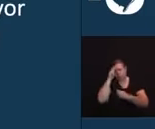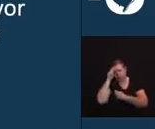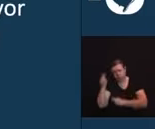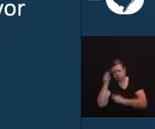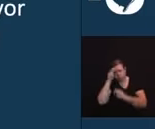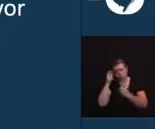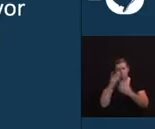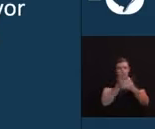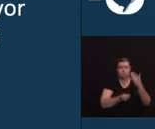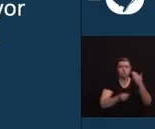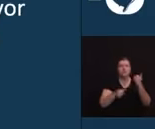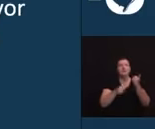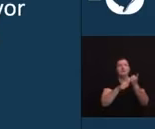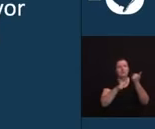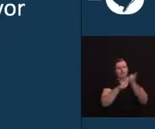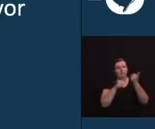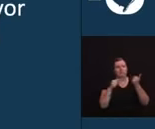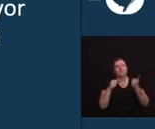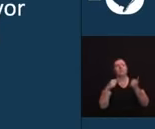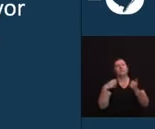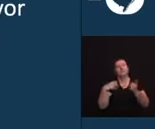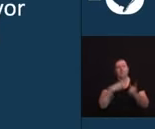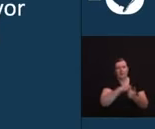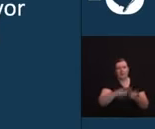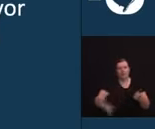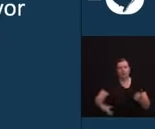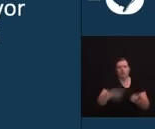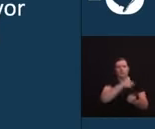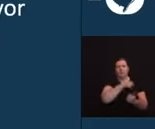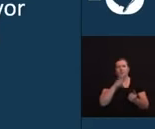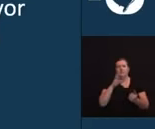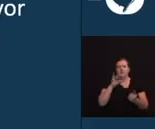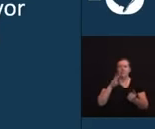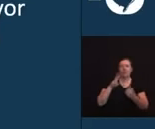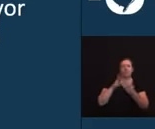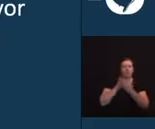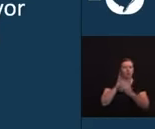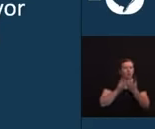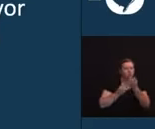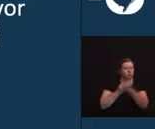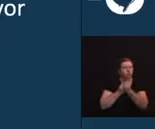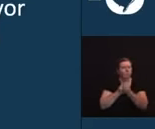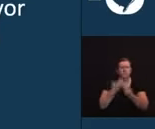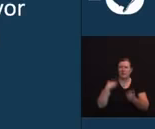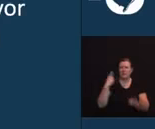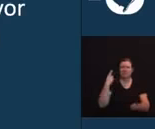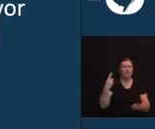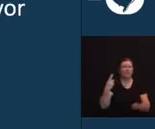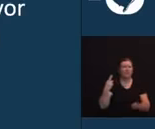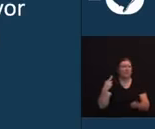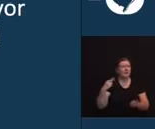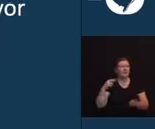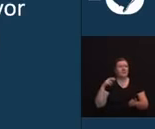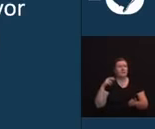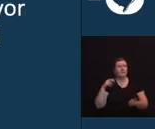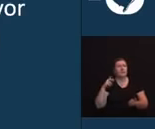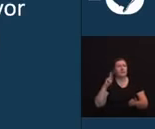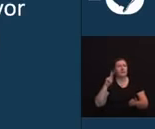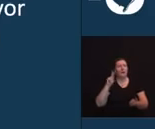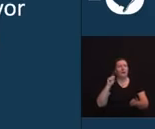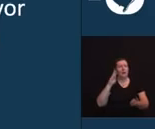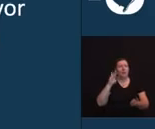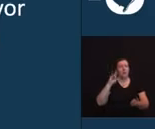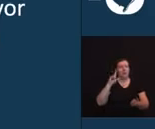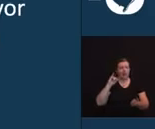longtime champion for civil rights, and a close and dear personal friend of mine, that guy right there, Kabili Tayari. He was a community leader in